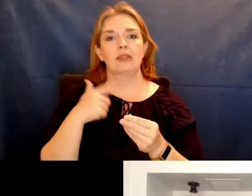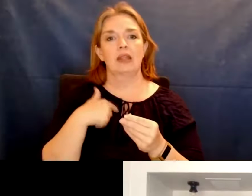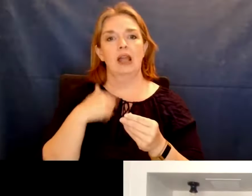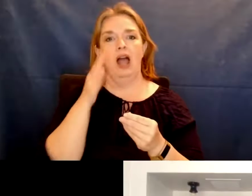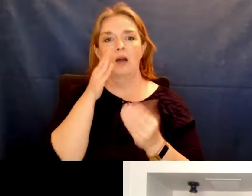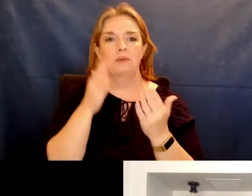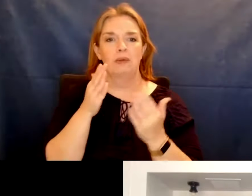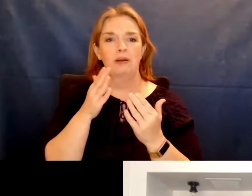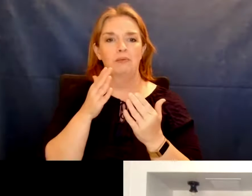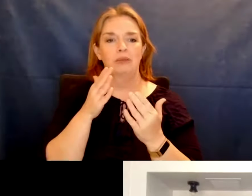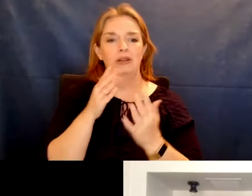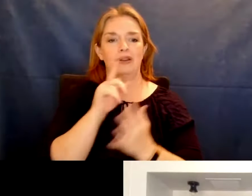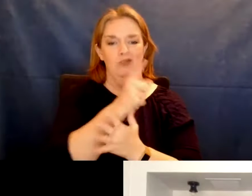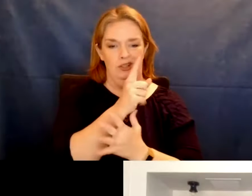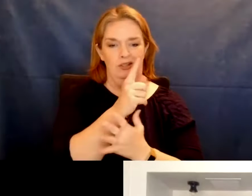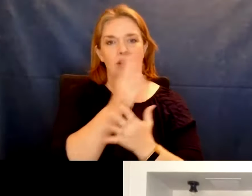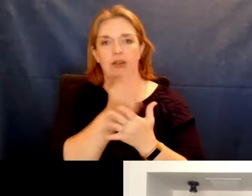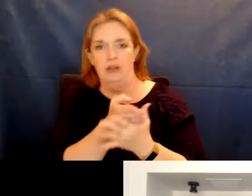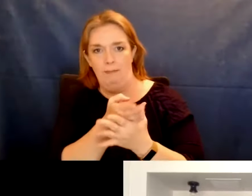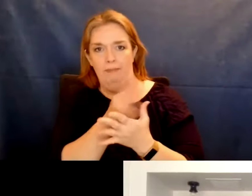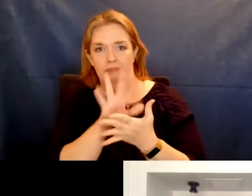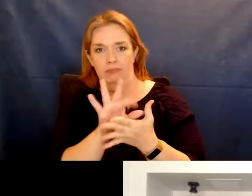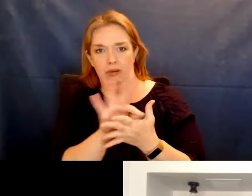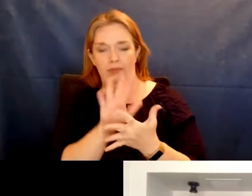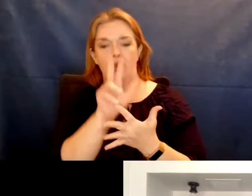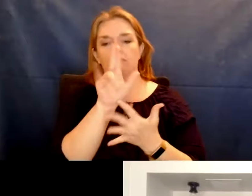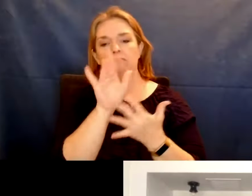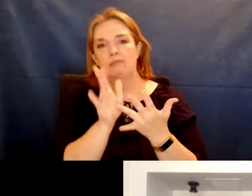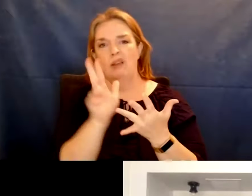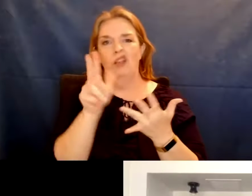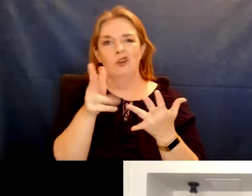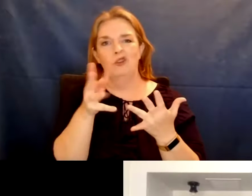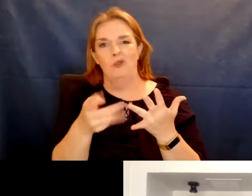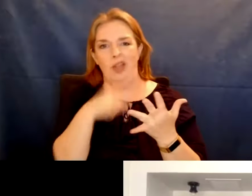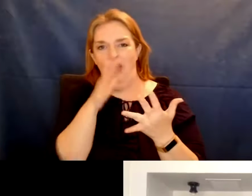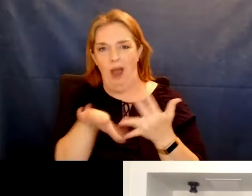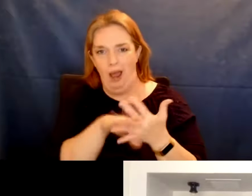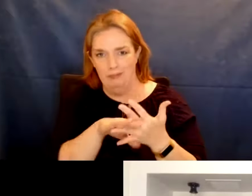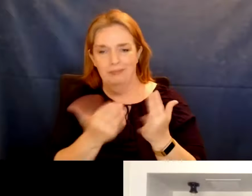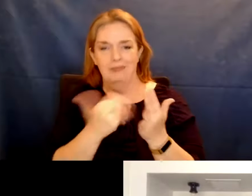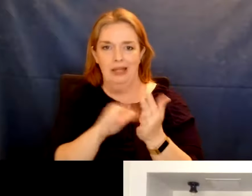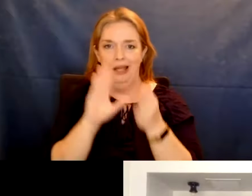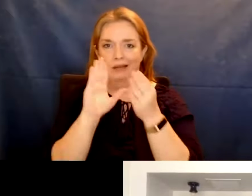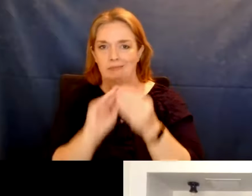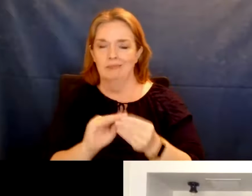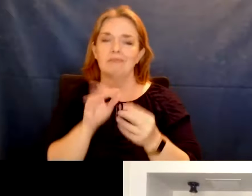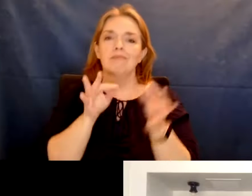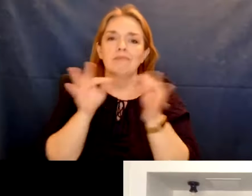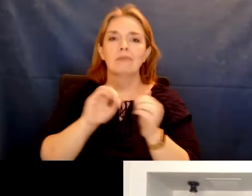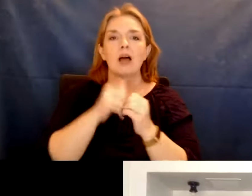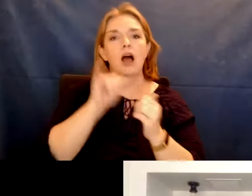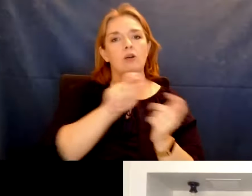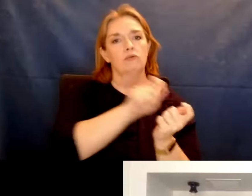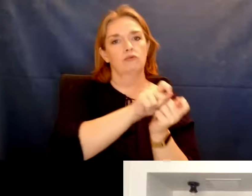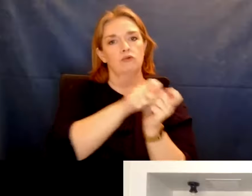or fourth one, and I'll read and talk about just sort of how these have changed from the